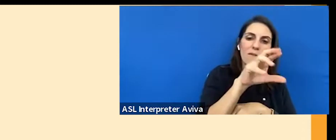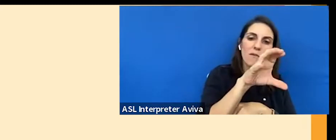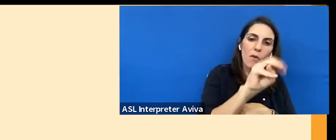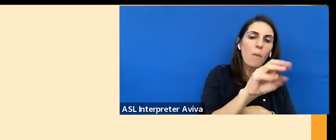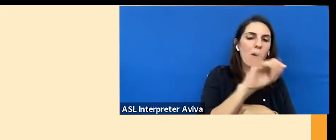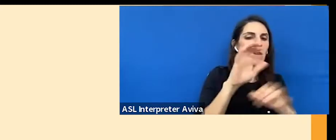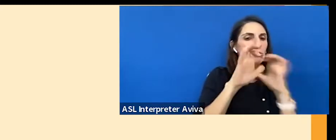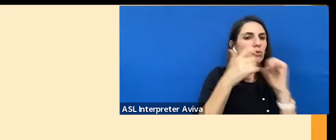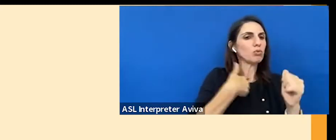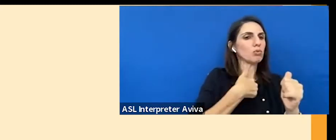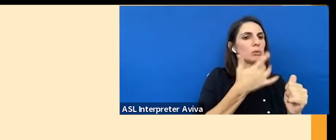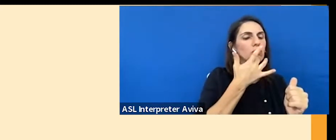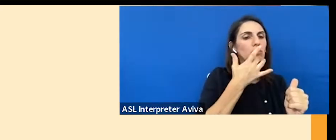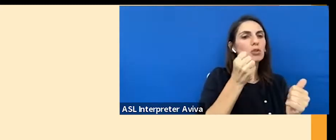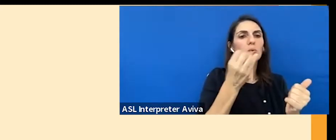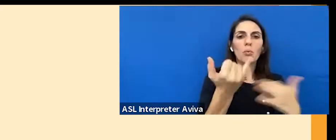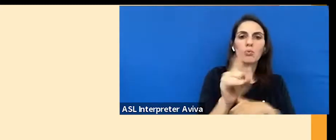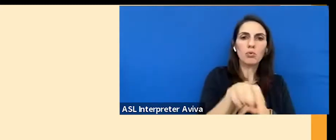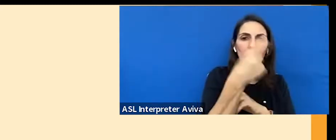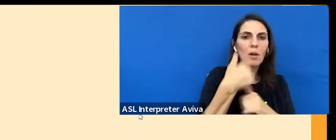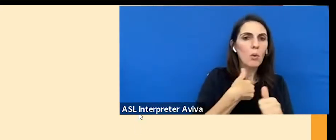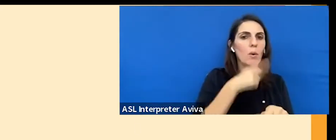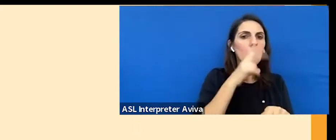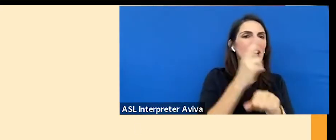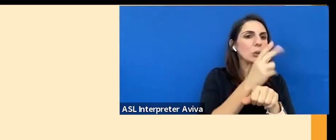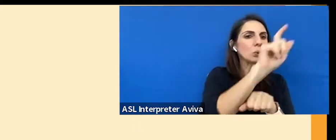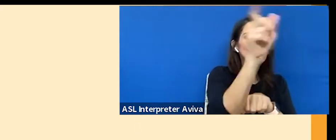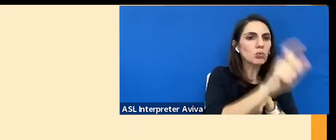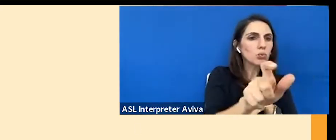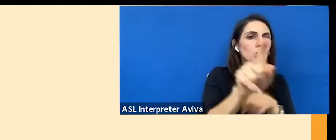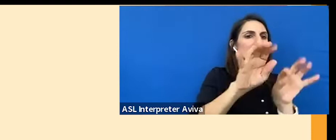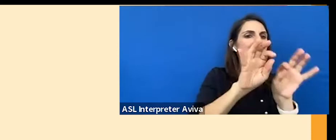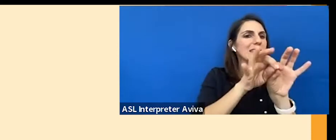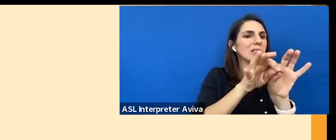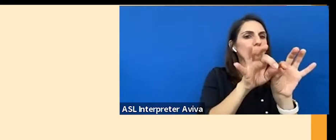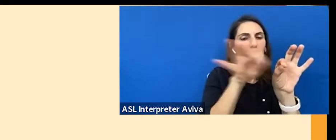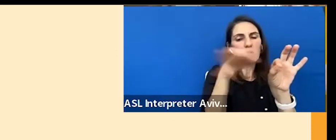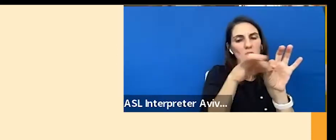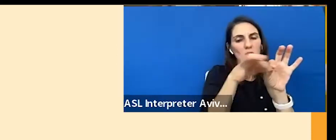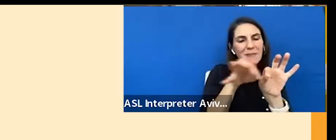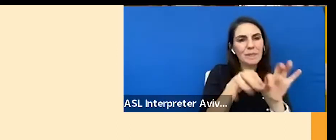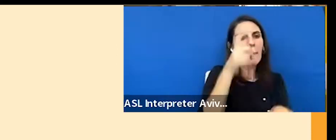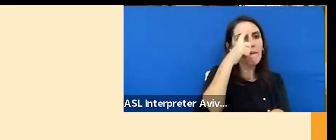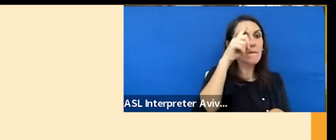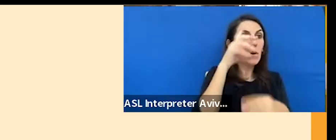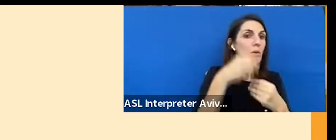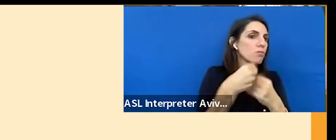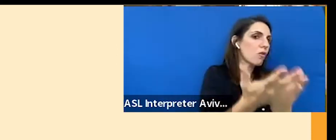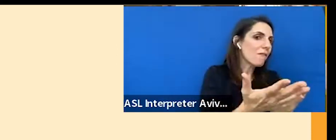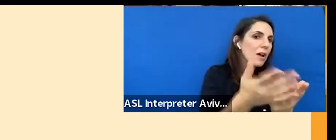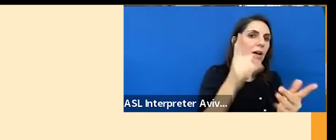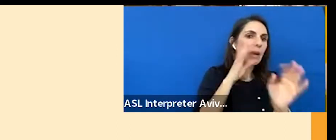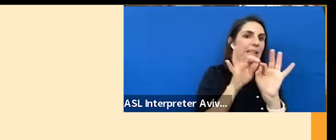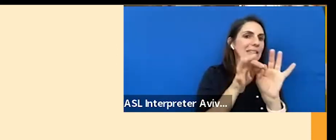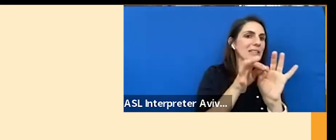So today we will be using the Zoom interpretation feature in order to provide the interpretation